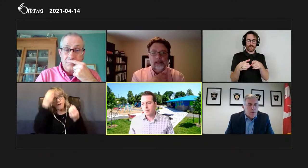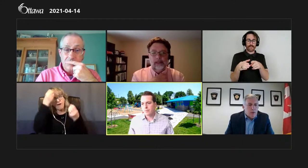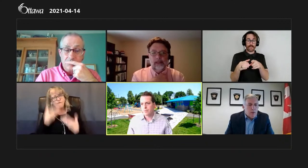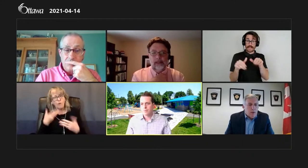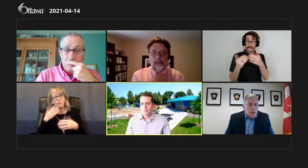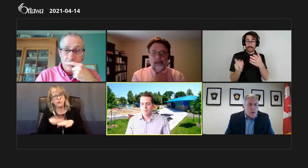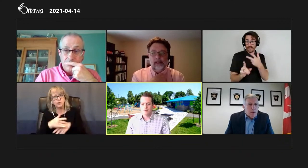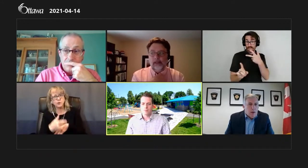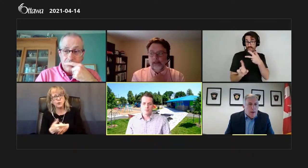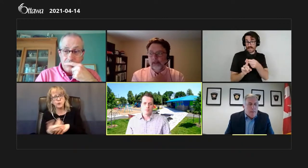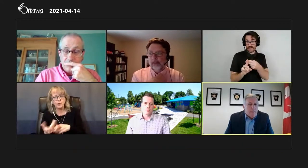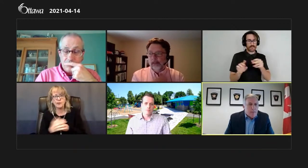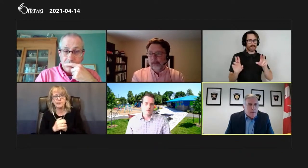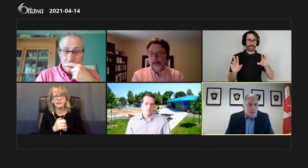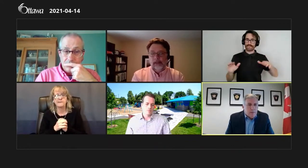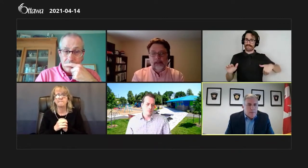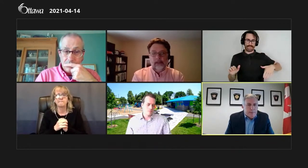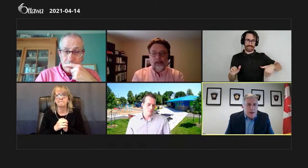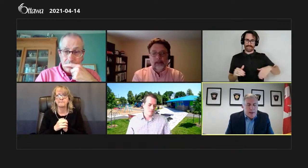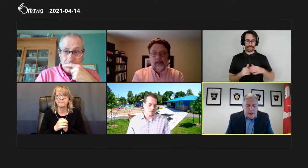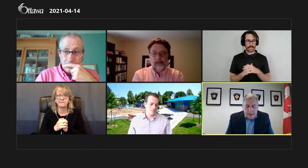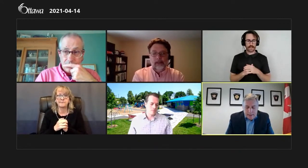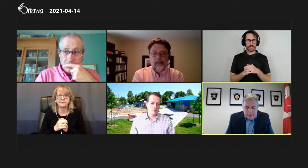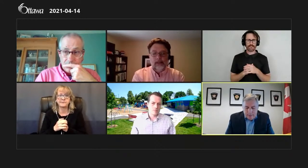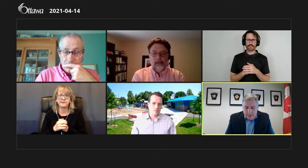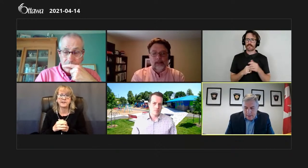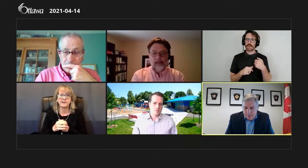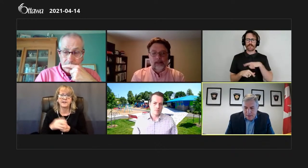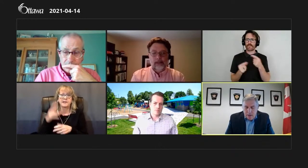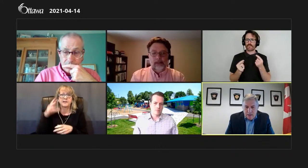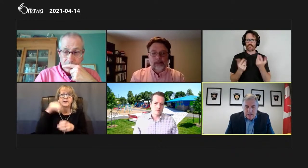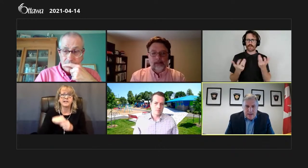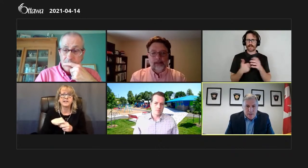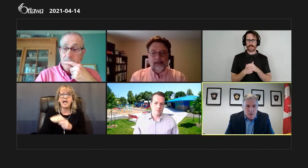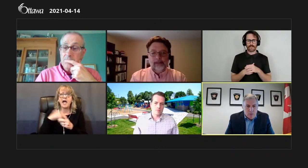vaccinated. They haven't been vaccinated yet. What can we do?